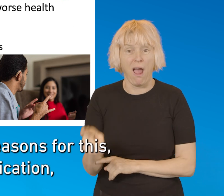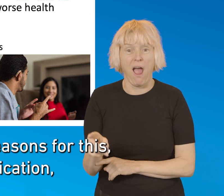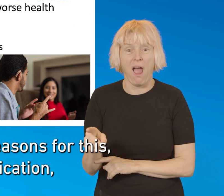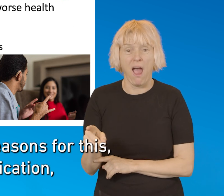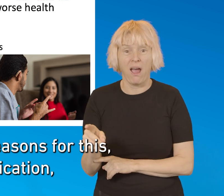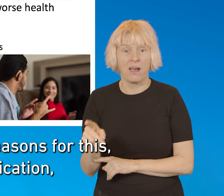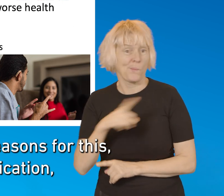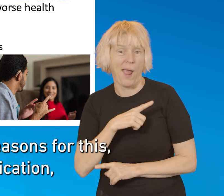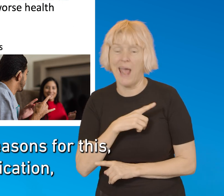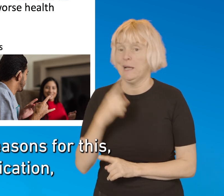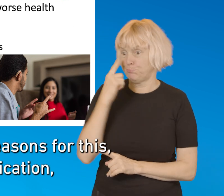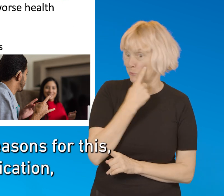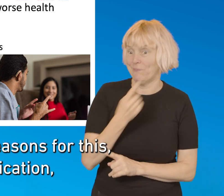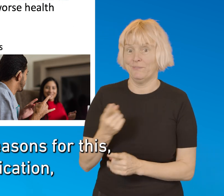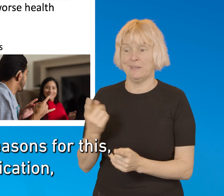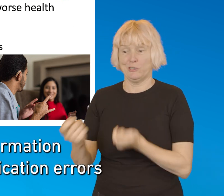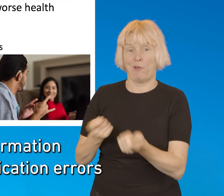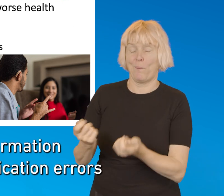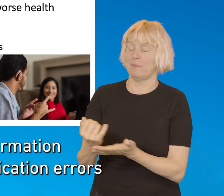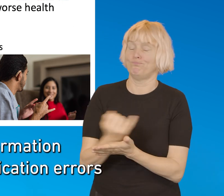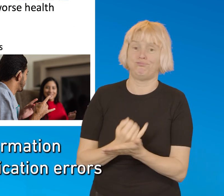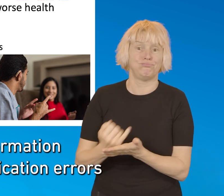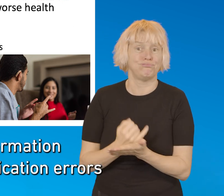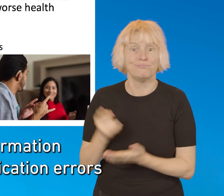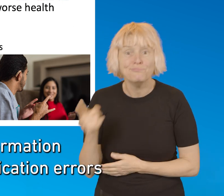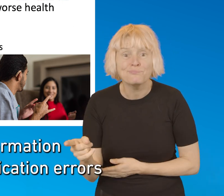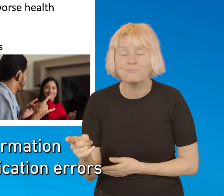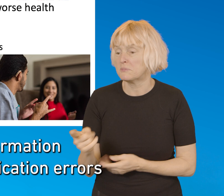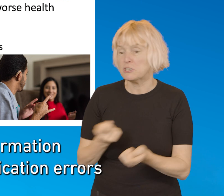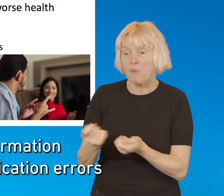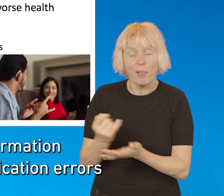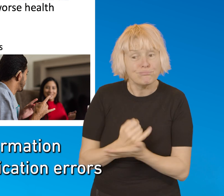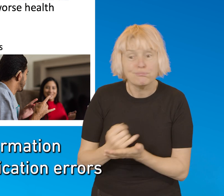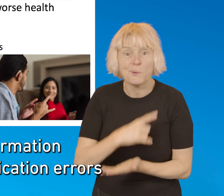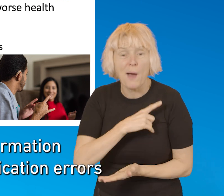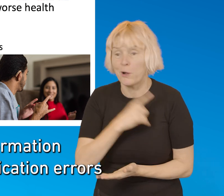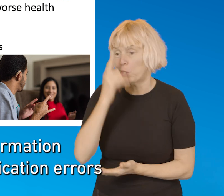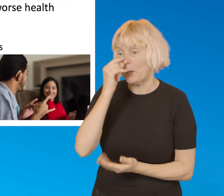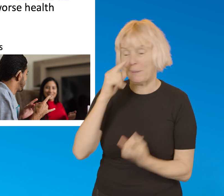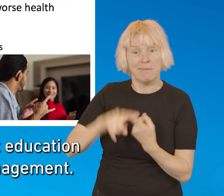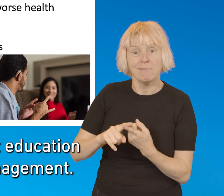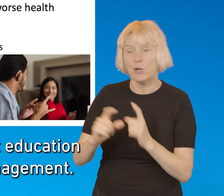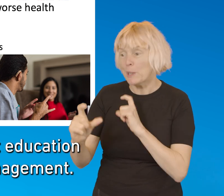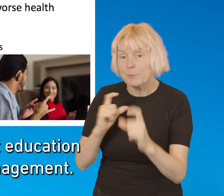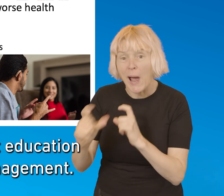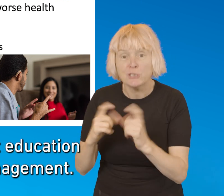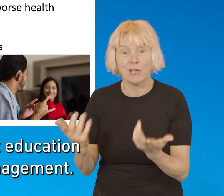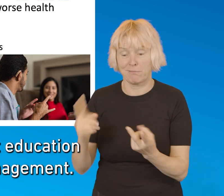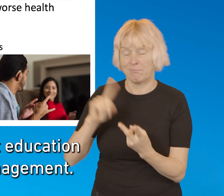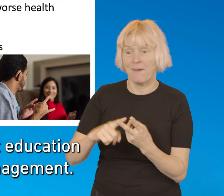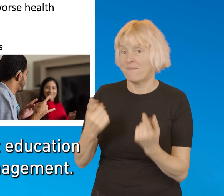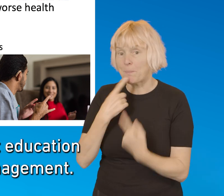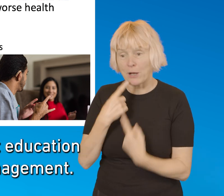There could be several reasons for this, but poor communication, poor access to information could be leading to medication errors or inadequate